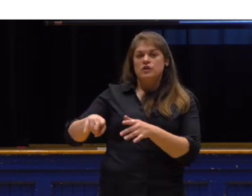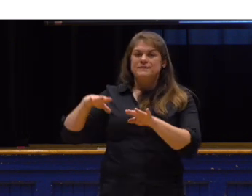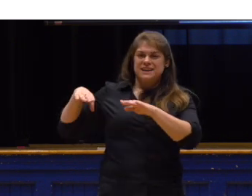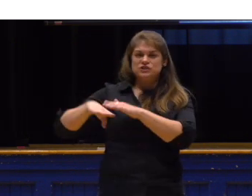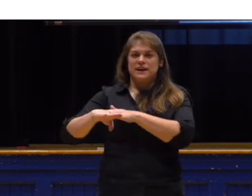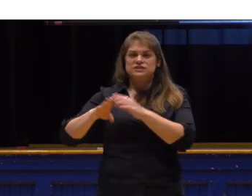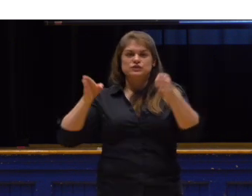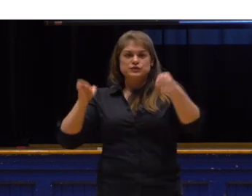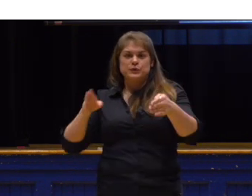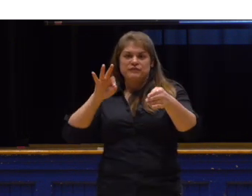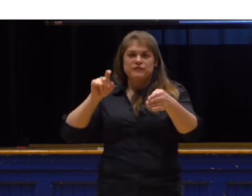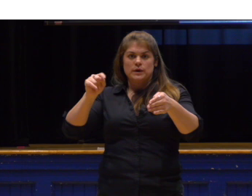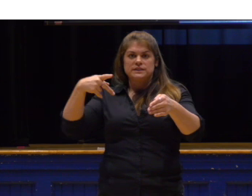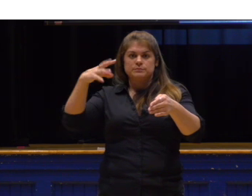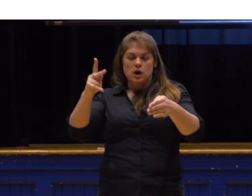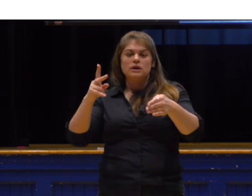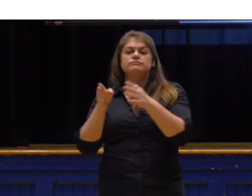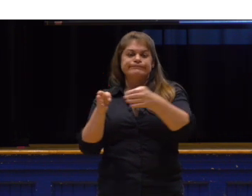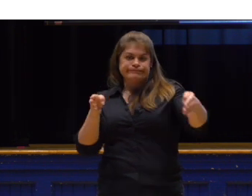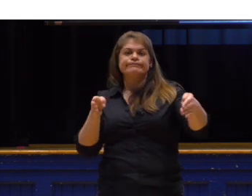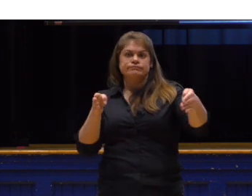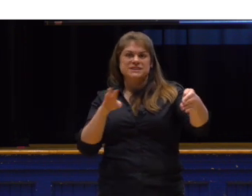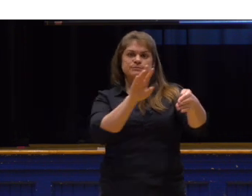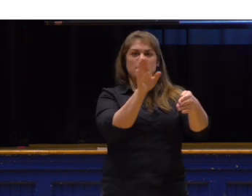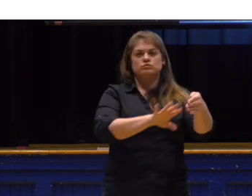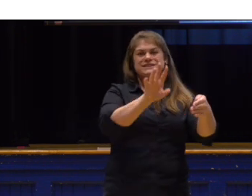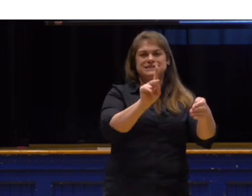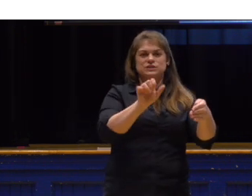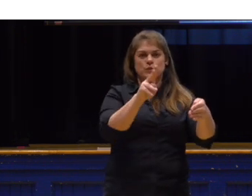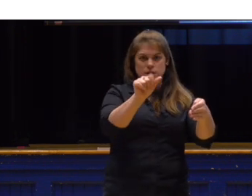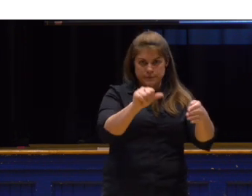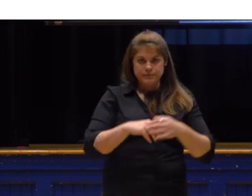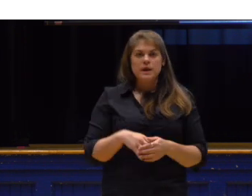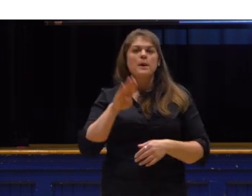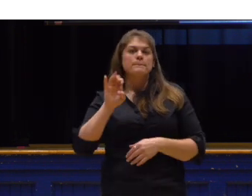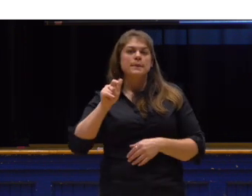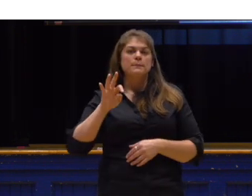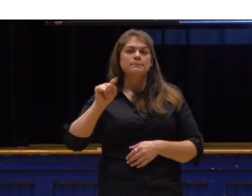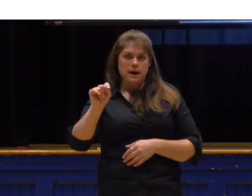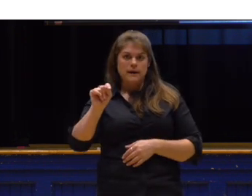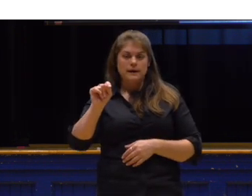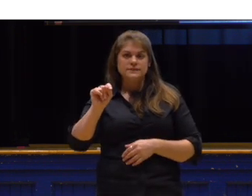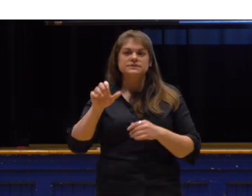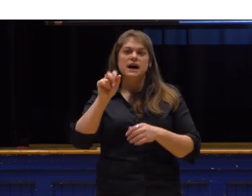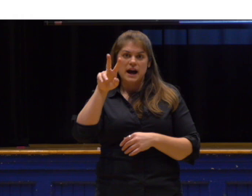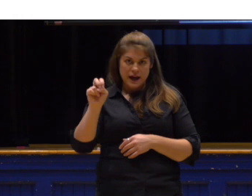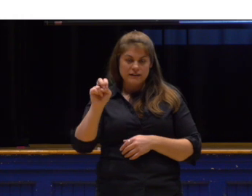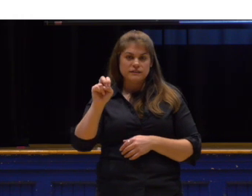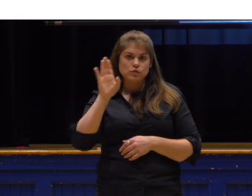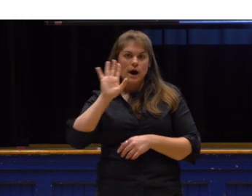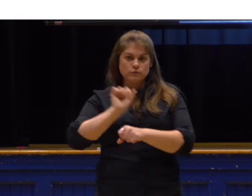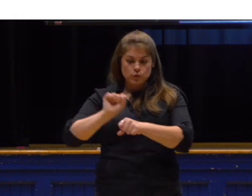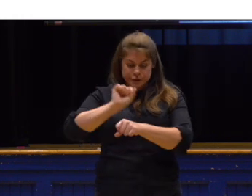Park, all the way on Sumner Avenue to just about Daytona Street. On Belmont Avenue, we will be having work